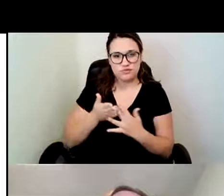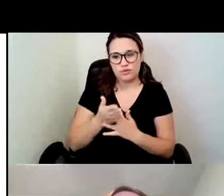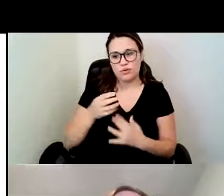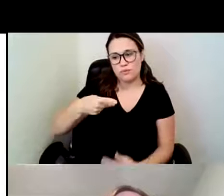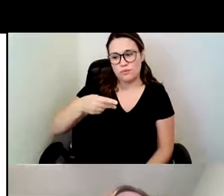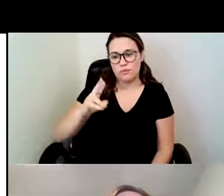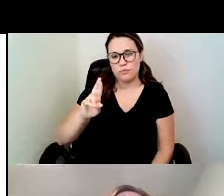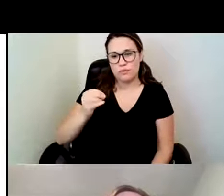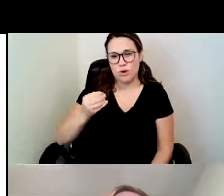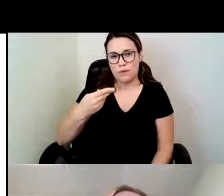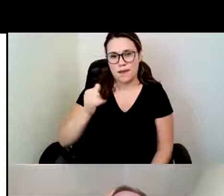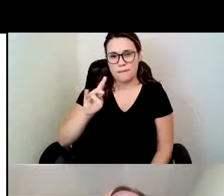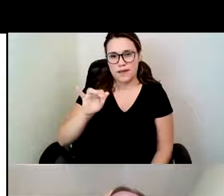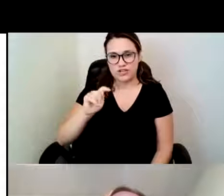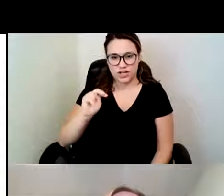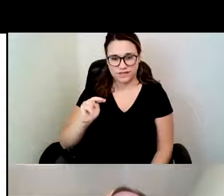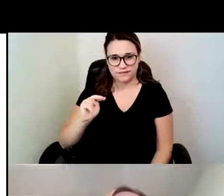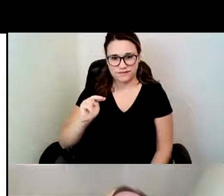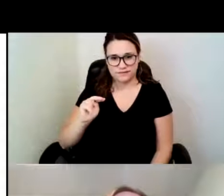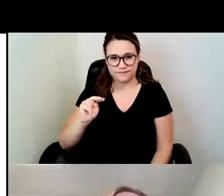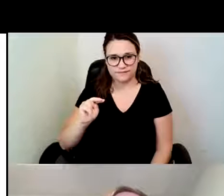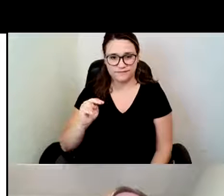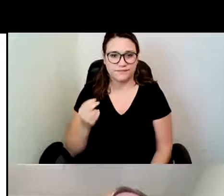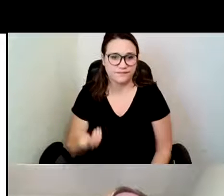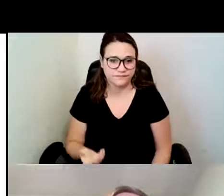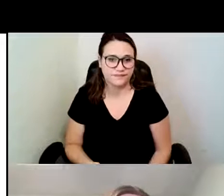and feel deep shame about their substance use.